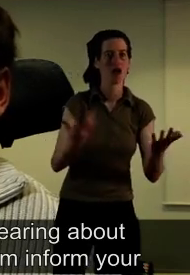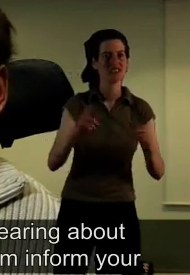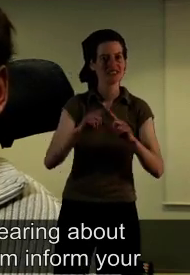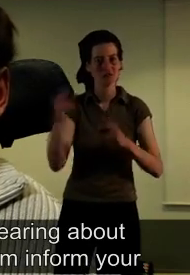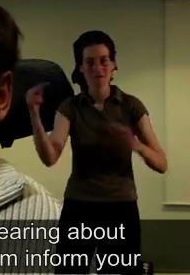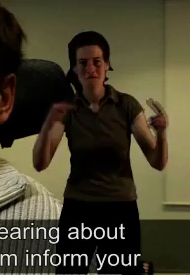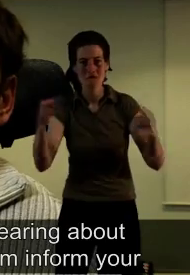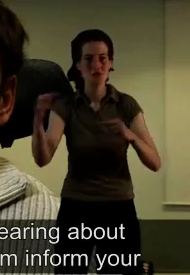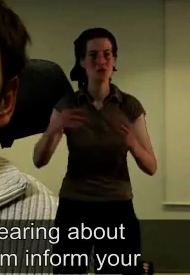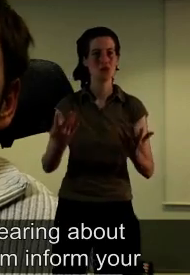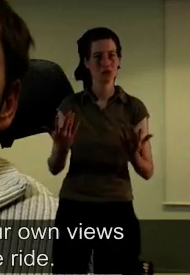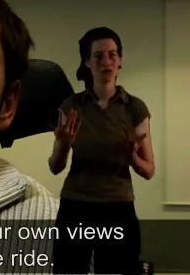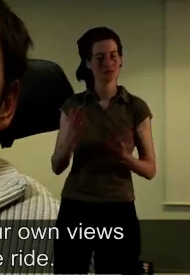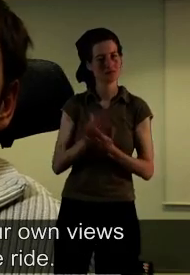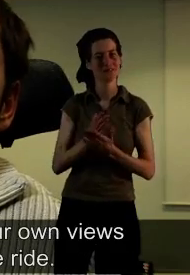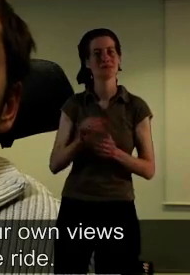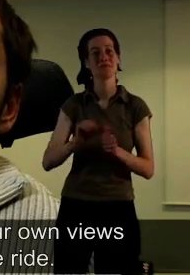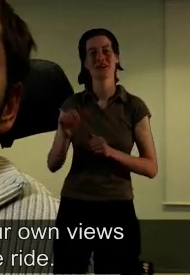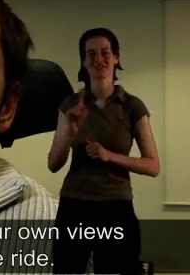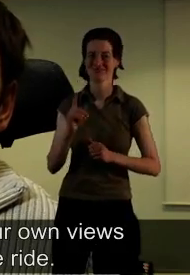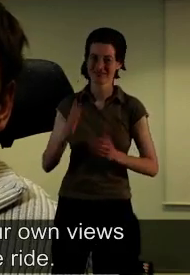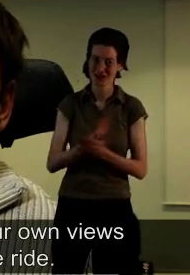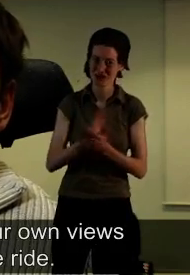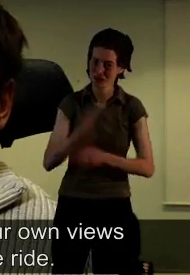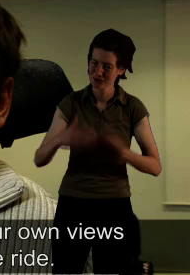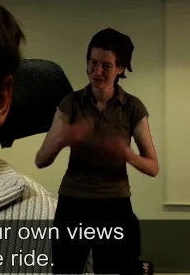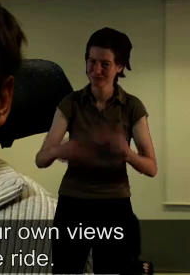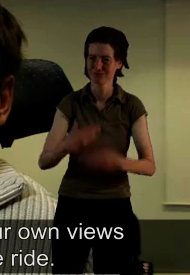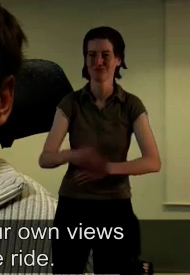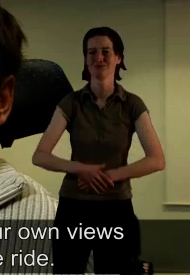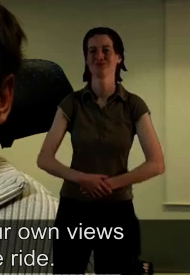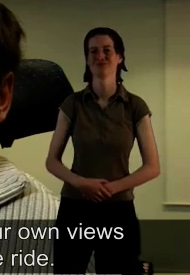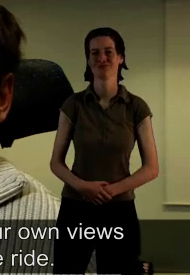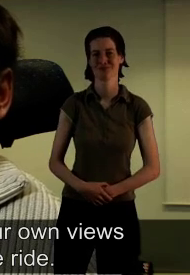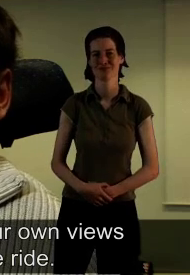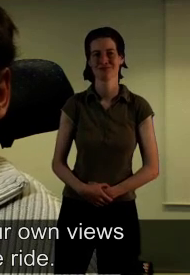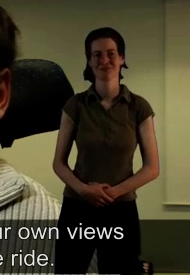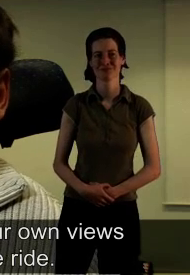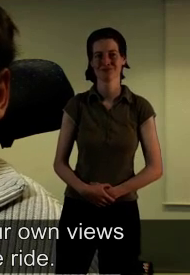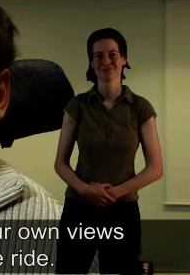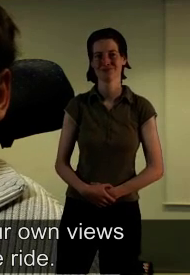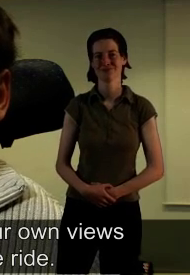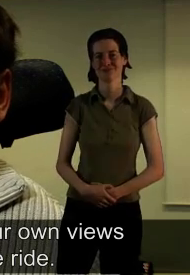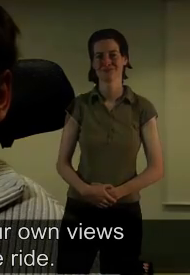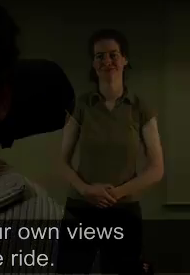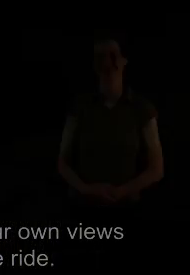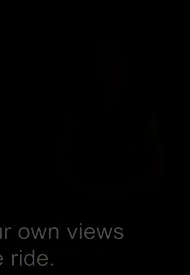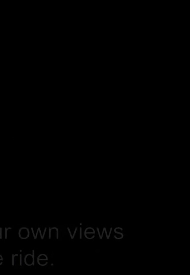Let them inform your views and be willing to change your own views as you go, and just enjoy the ride.